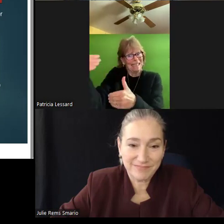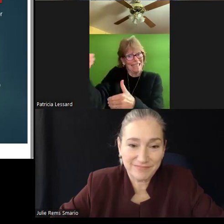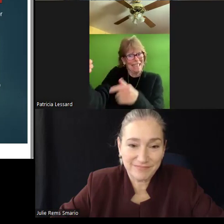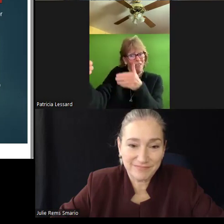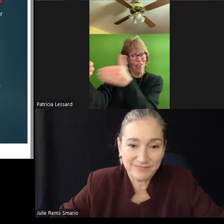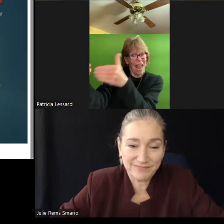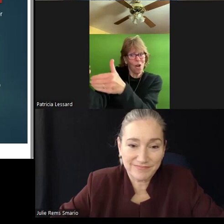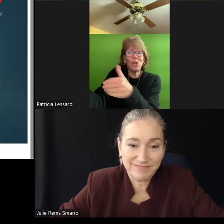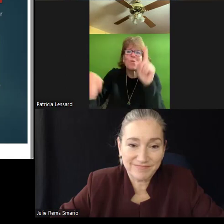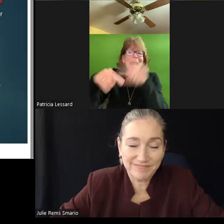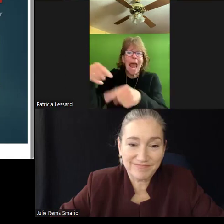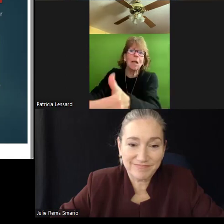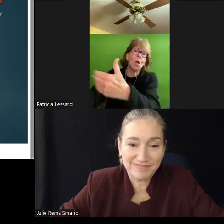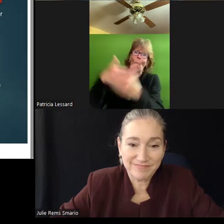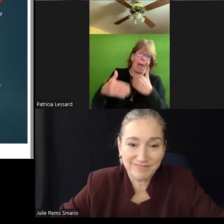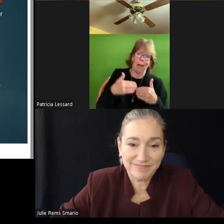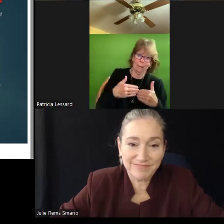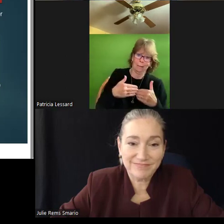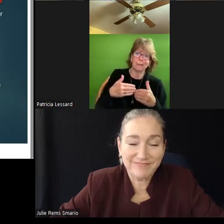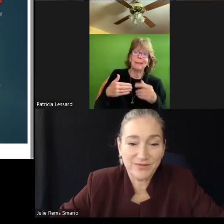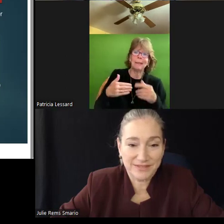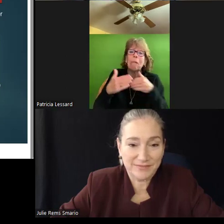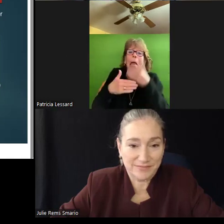We have to make it impossible to go backwards.